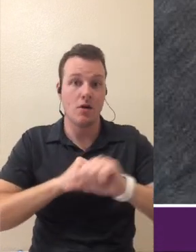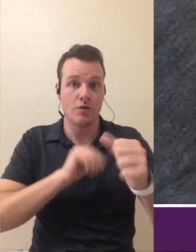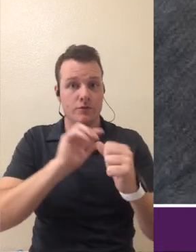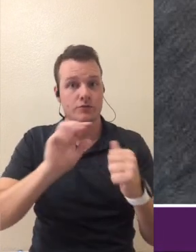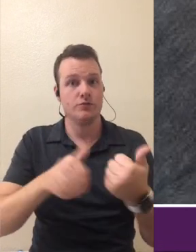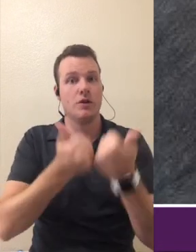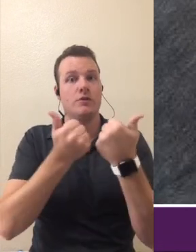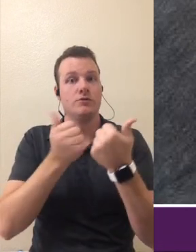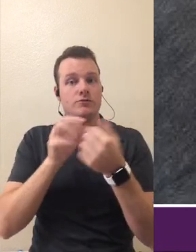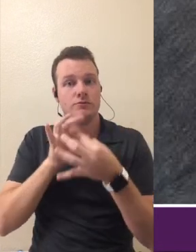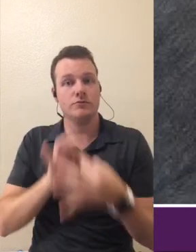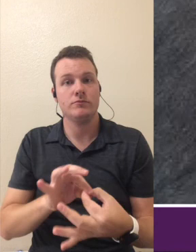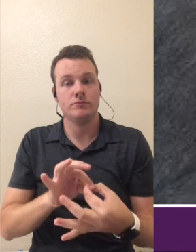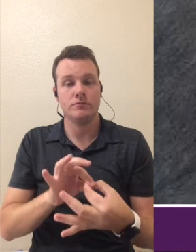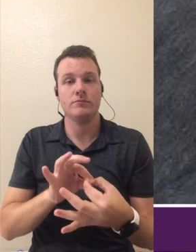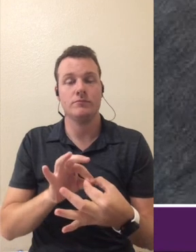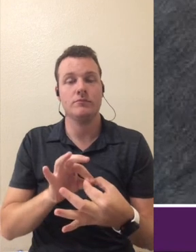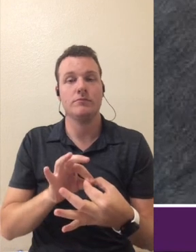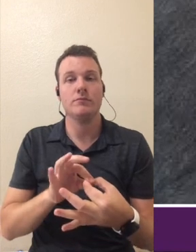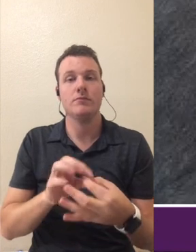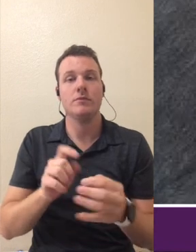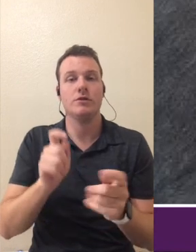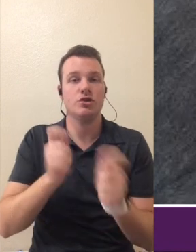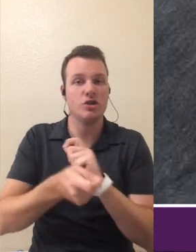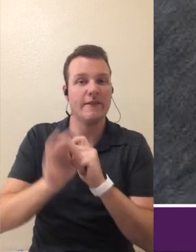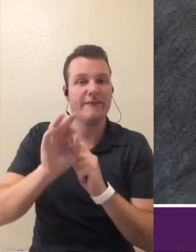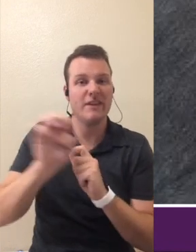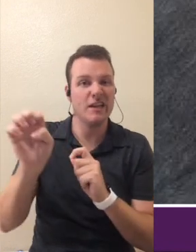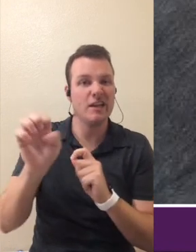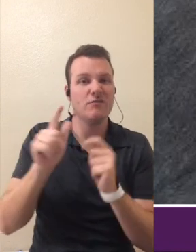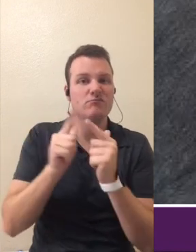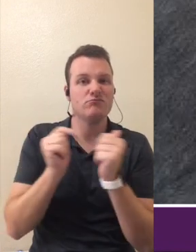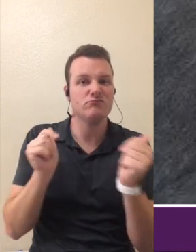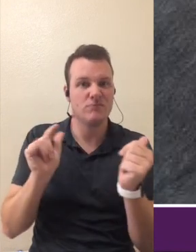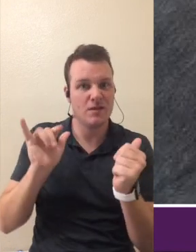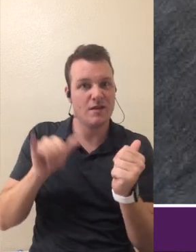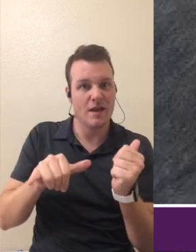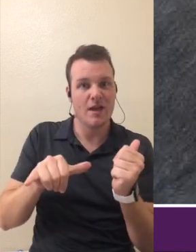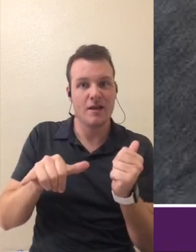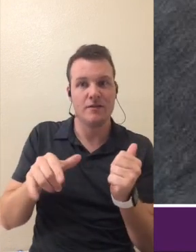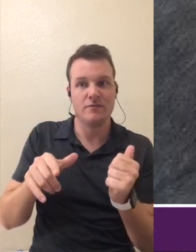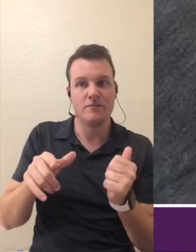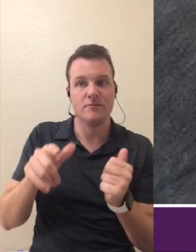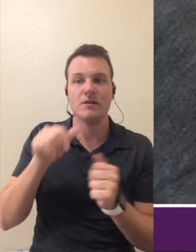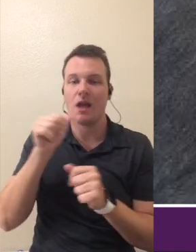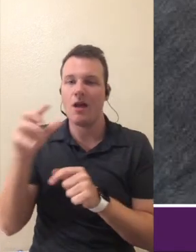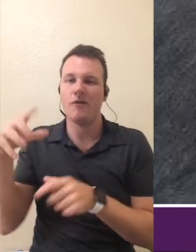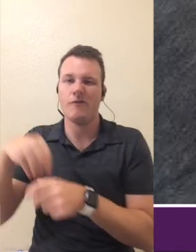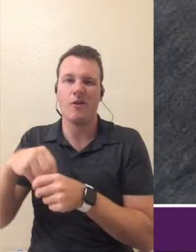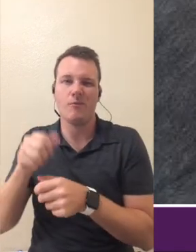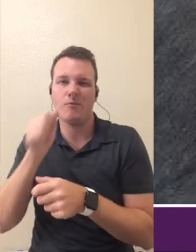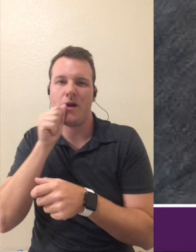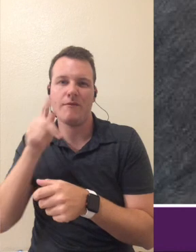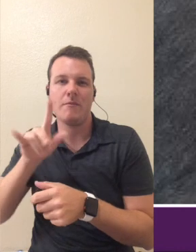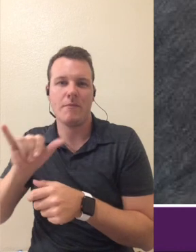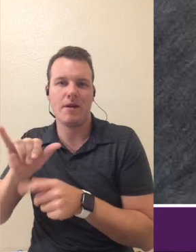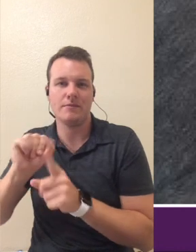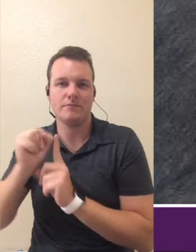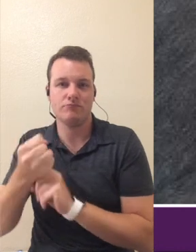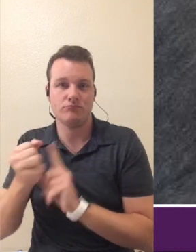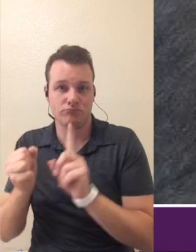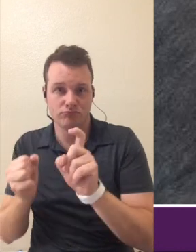there other challenges perhaps with changing fees and those sorts of things that you don't have in this private